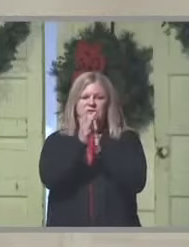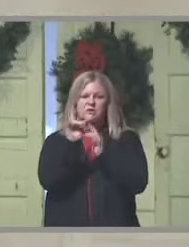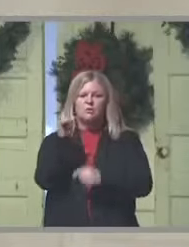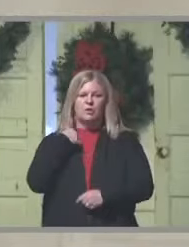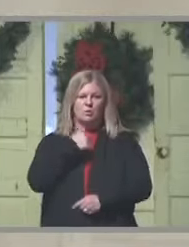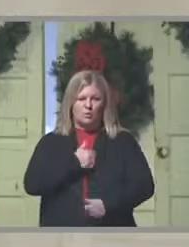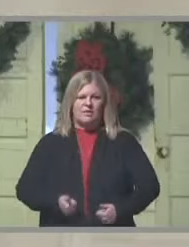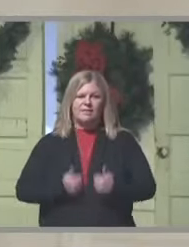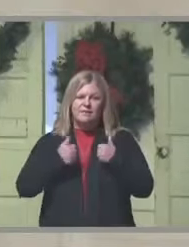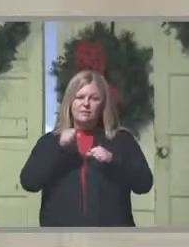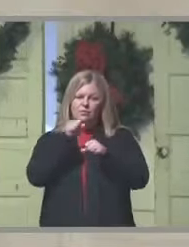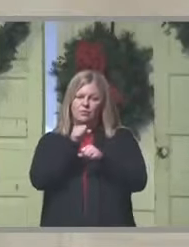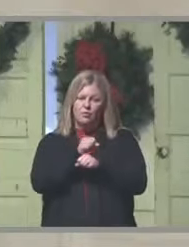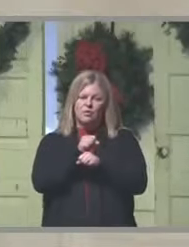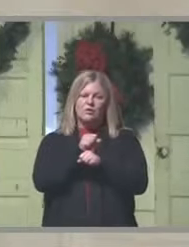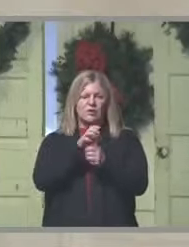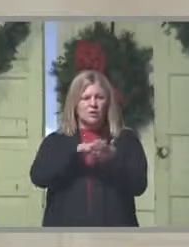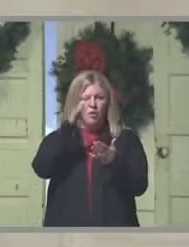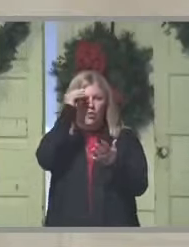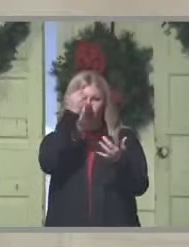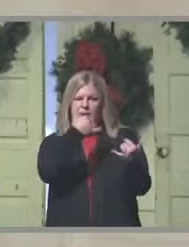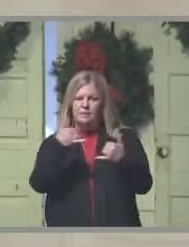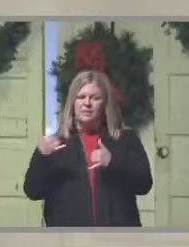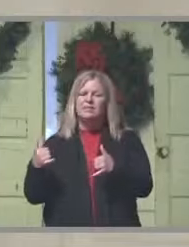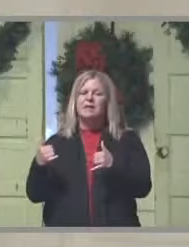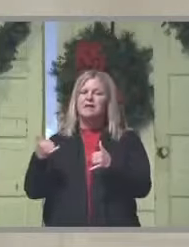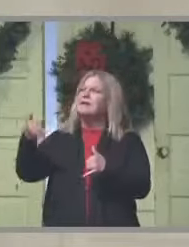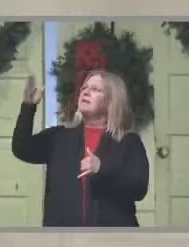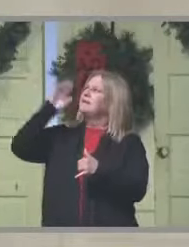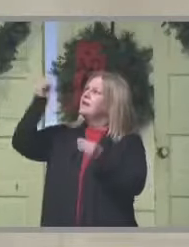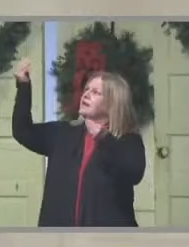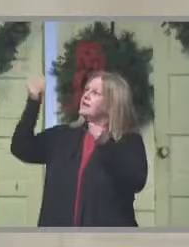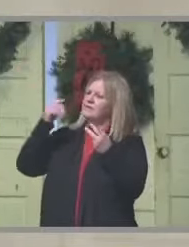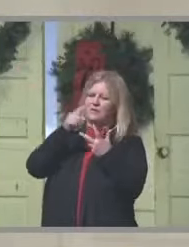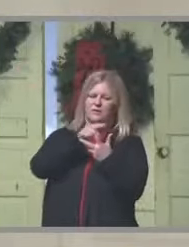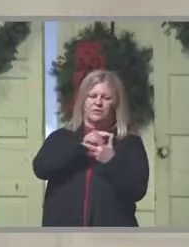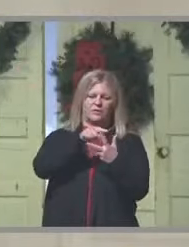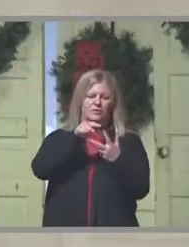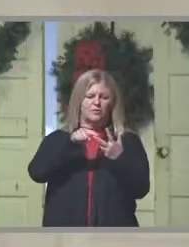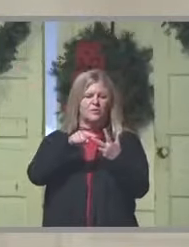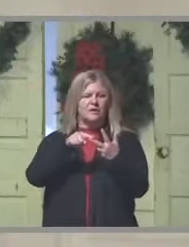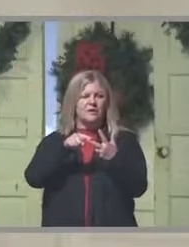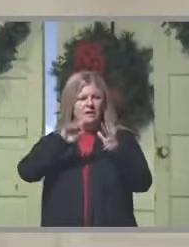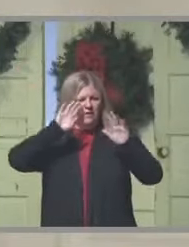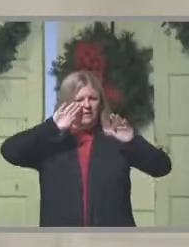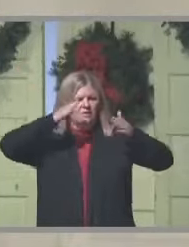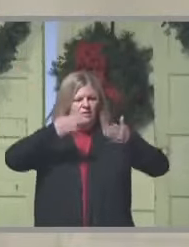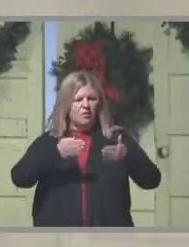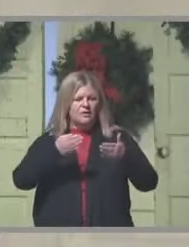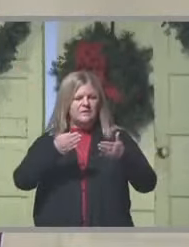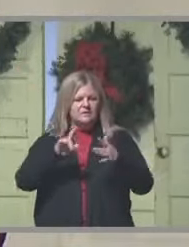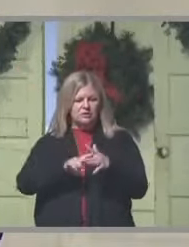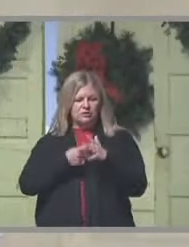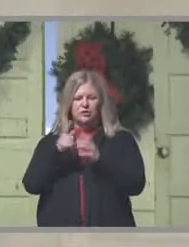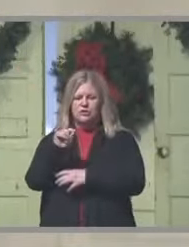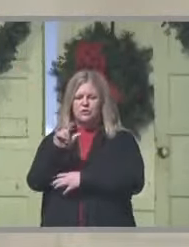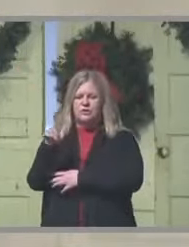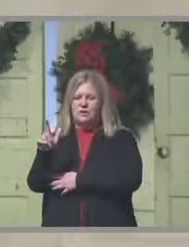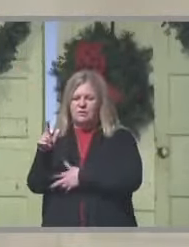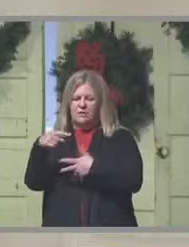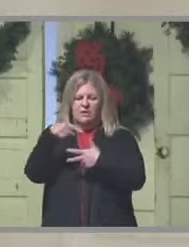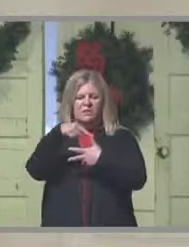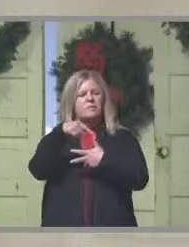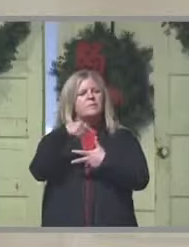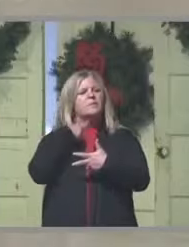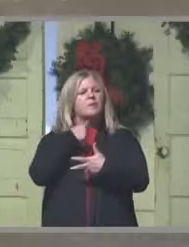learn, and play. And God has given us three areas of focus going into 2021. The first one being,